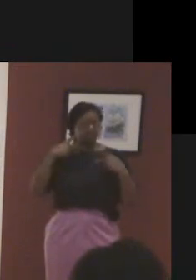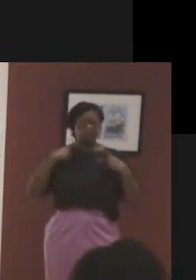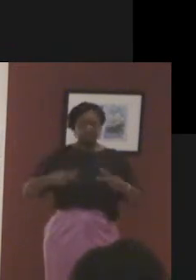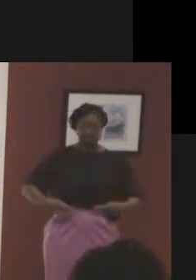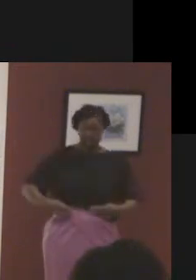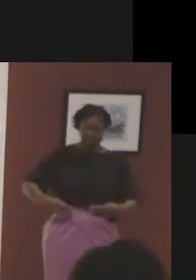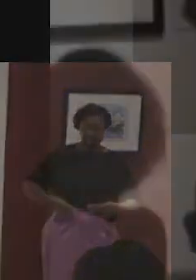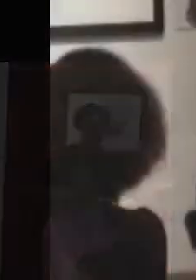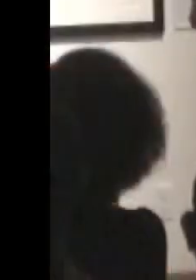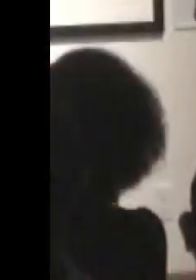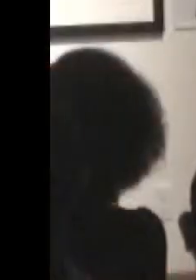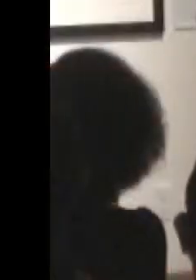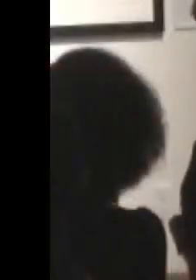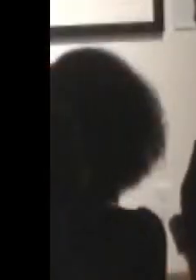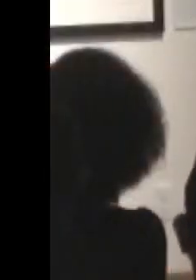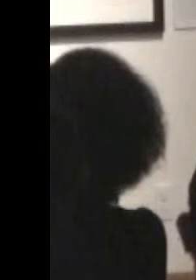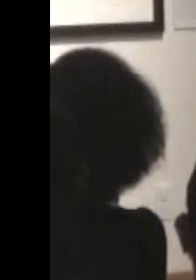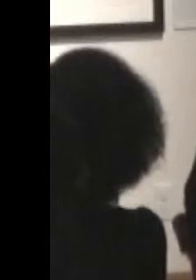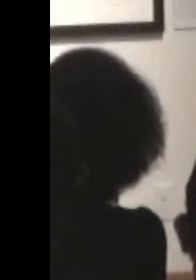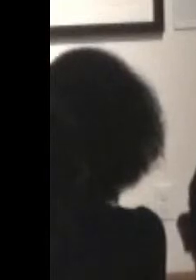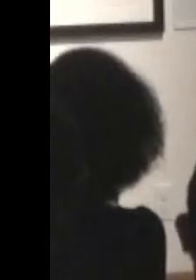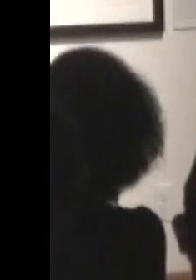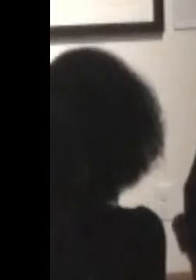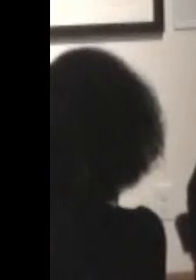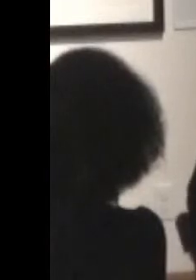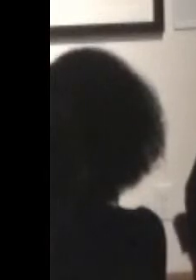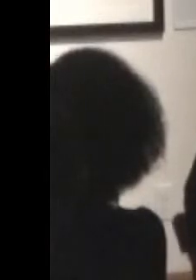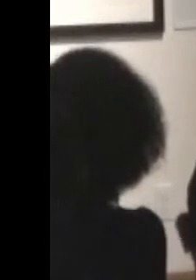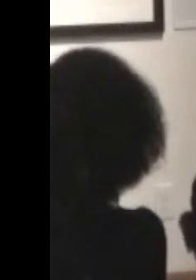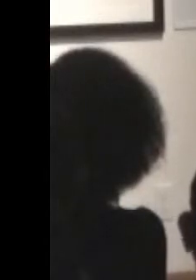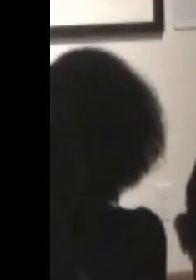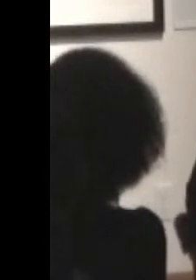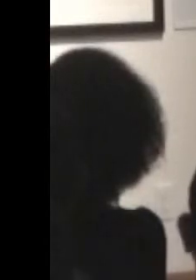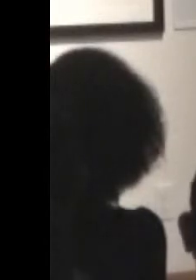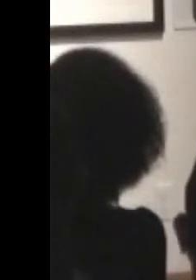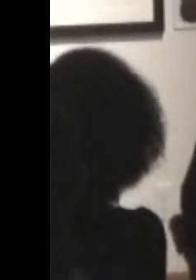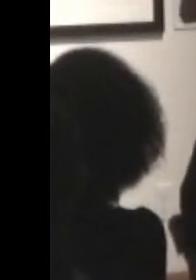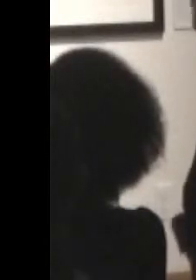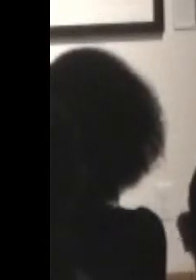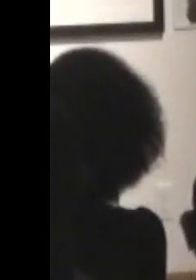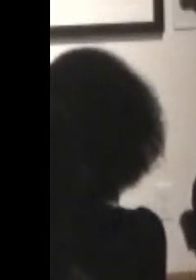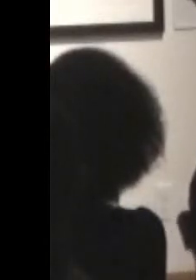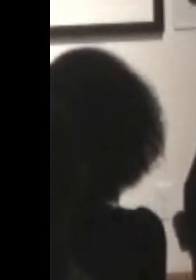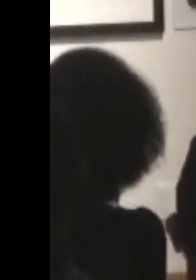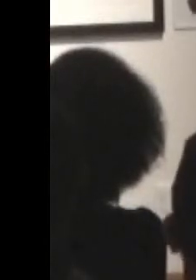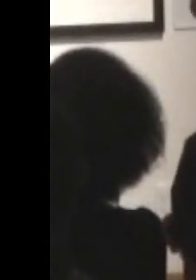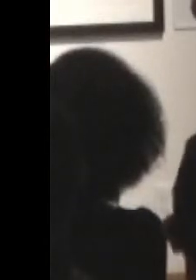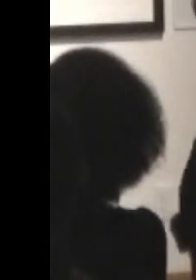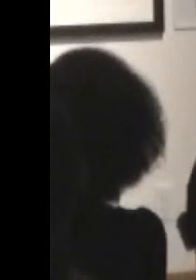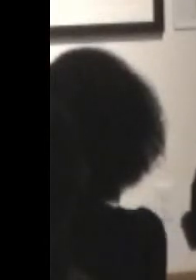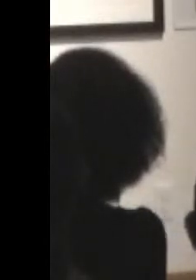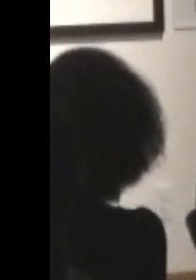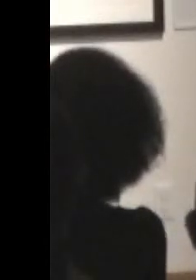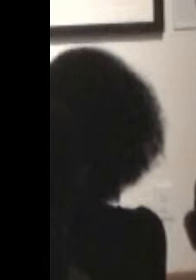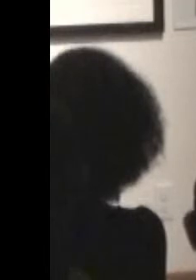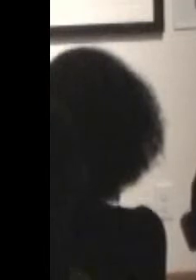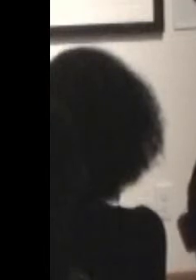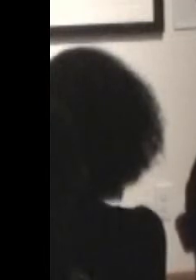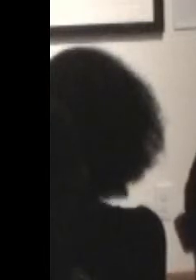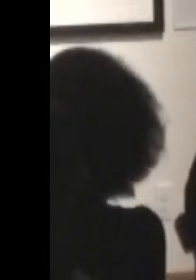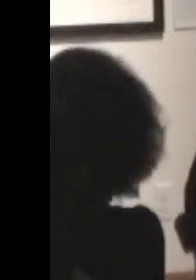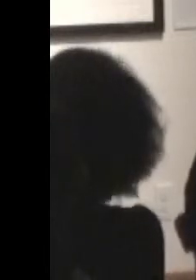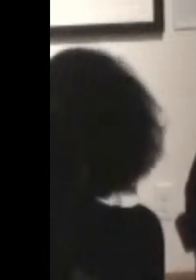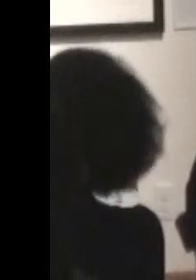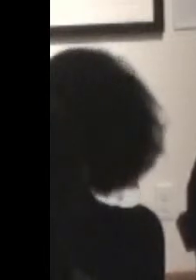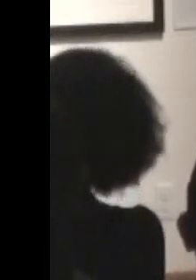This is starting in the 17th century, right? This rhetoric of physical superiority that in part provided the justification for the enslavement